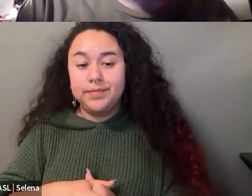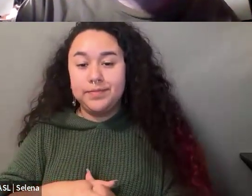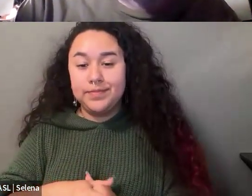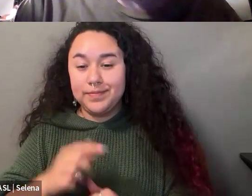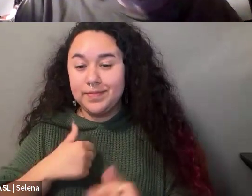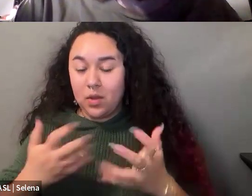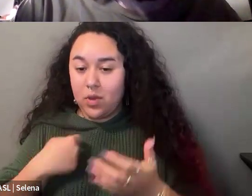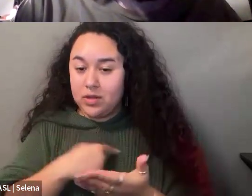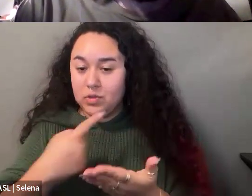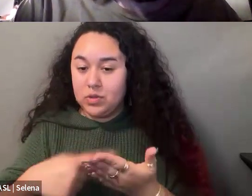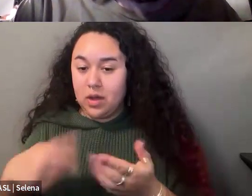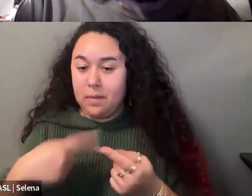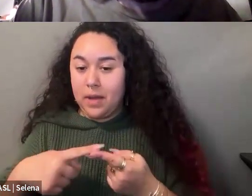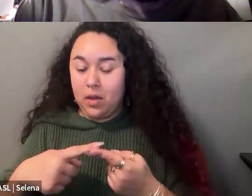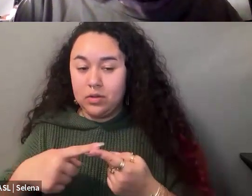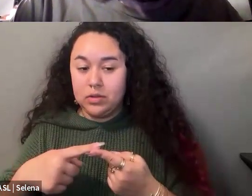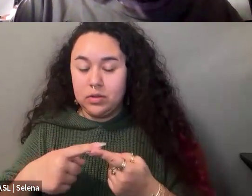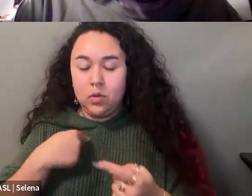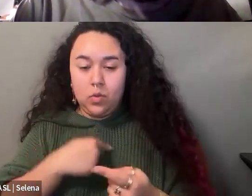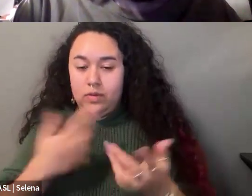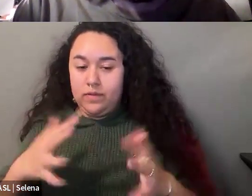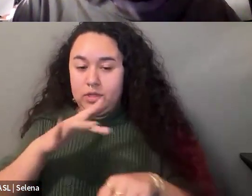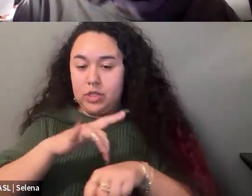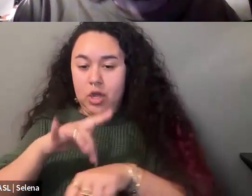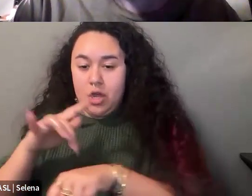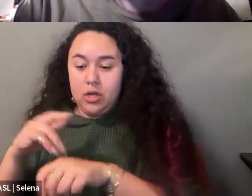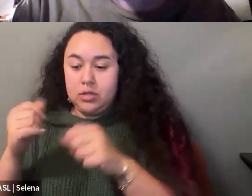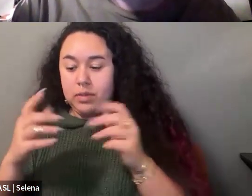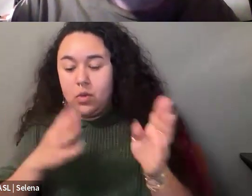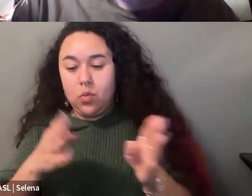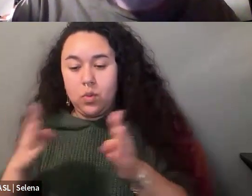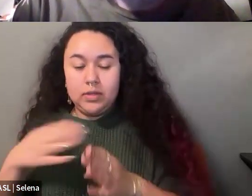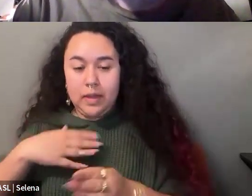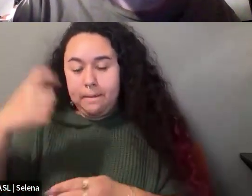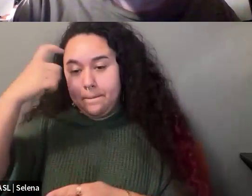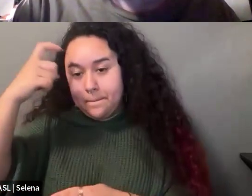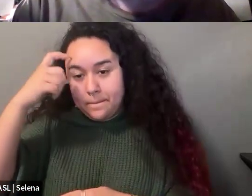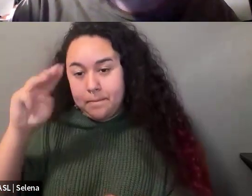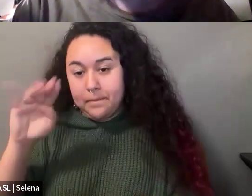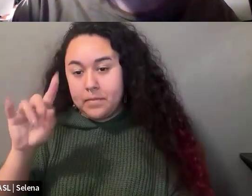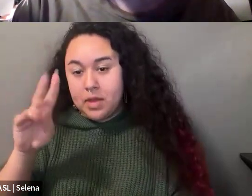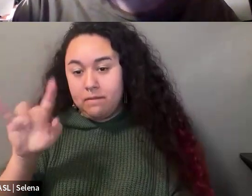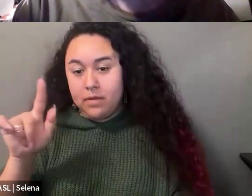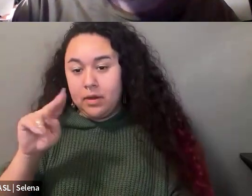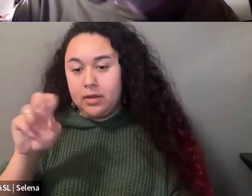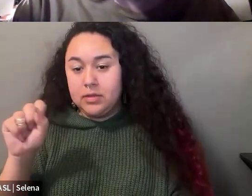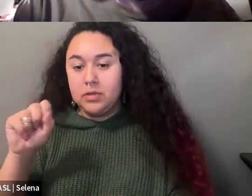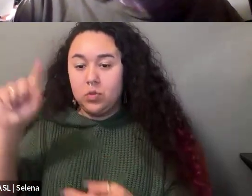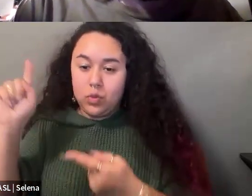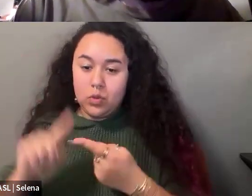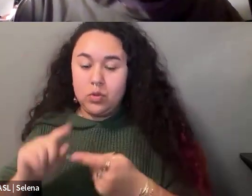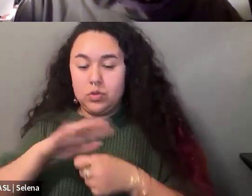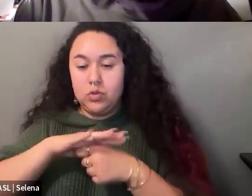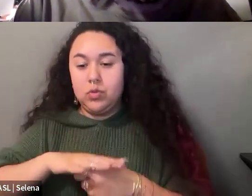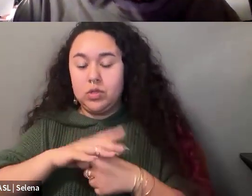I want us to talk a little bit about, we've touched on lots of the ways that mindfulness helps reduce stress